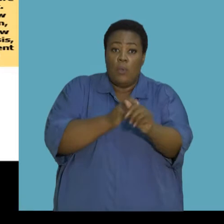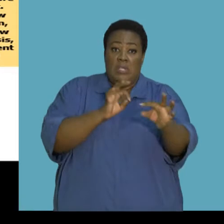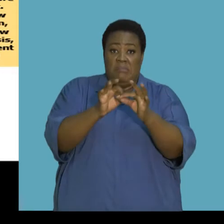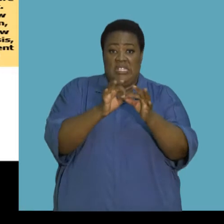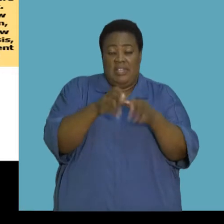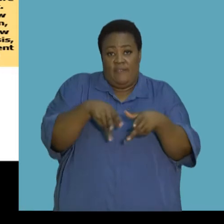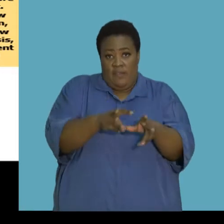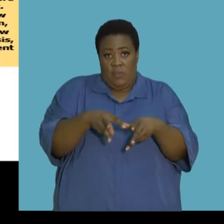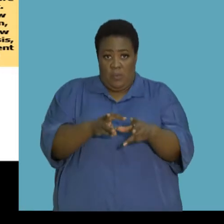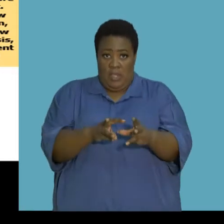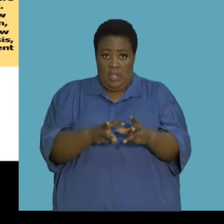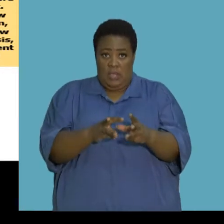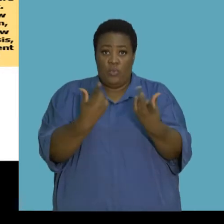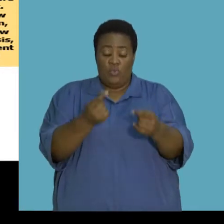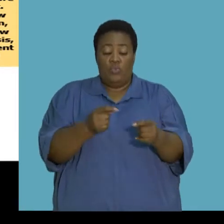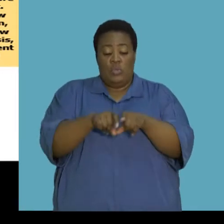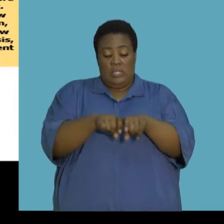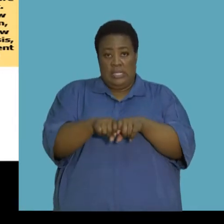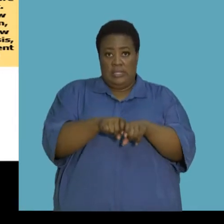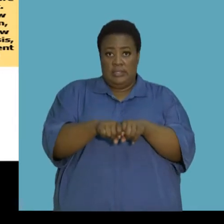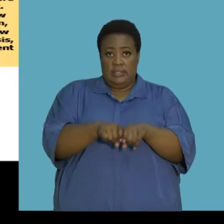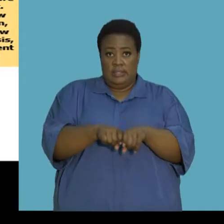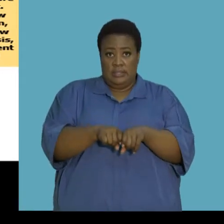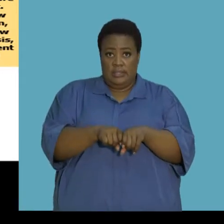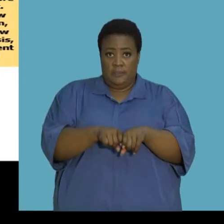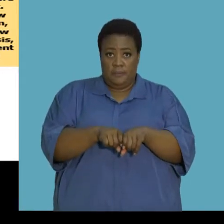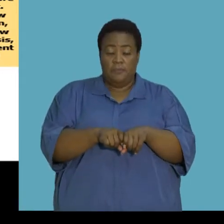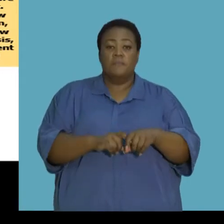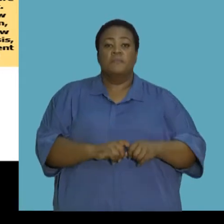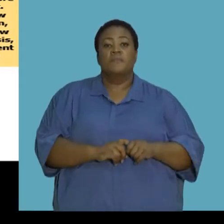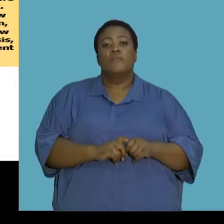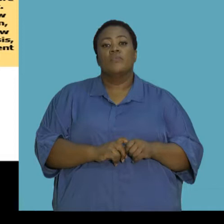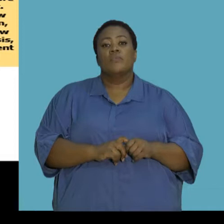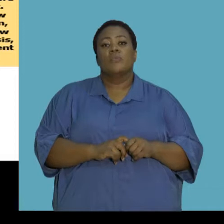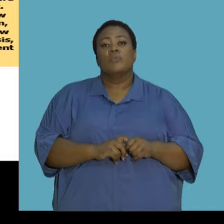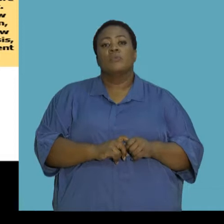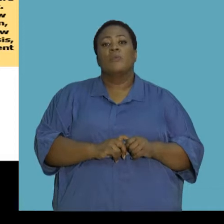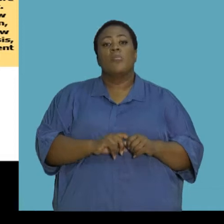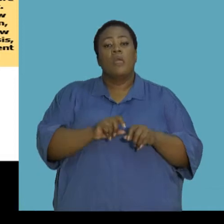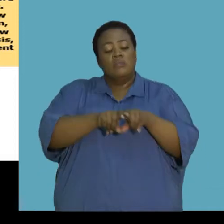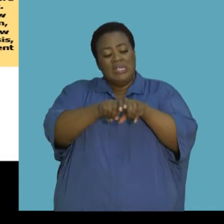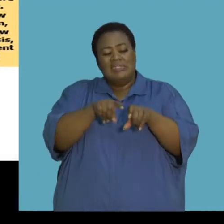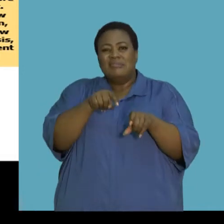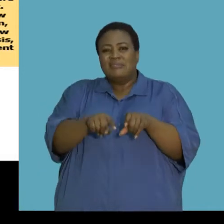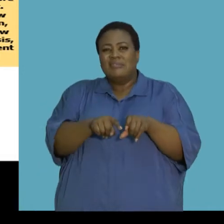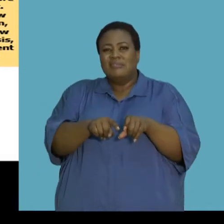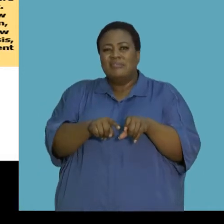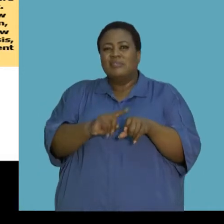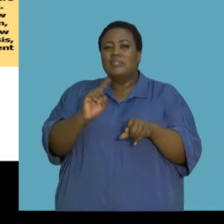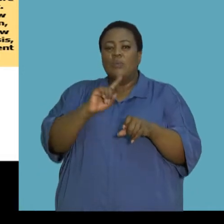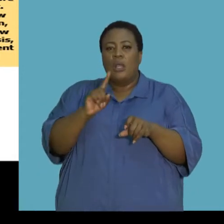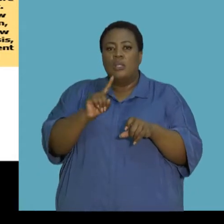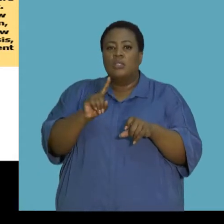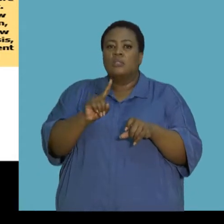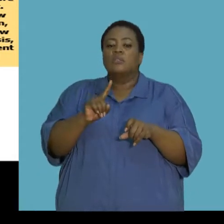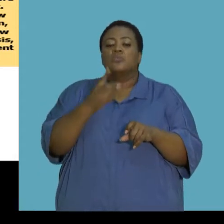would require a method where we carry out an investigation to determine whether